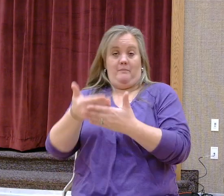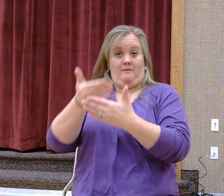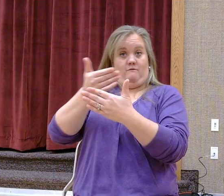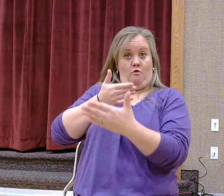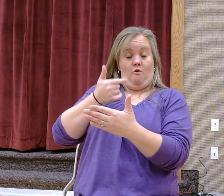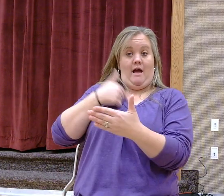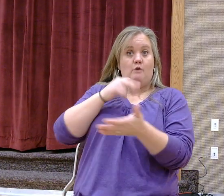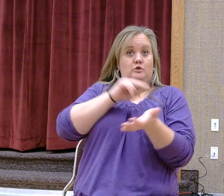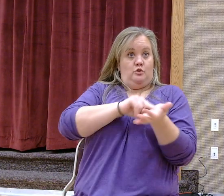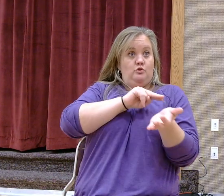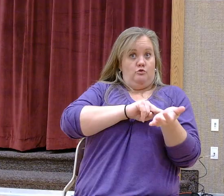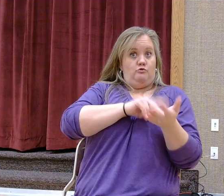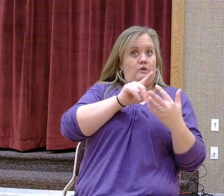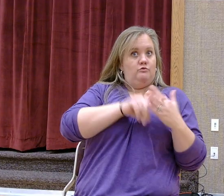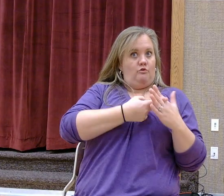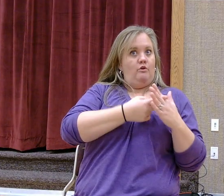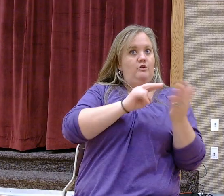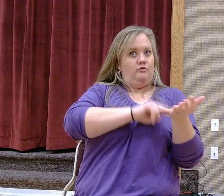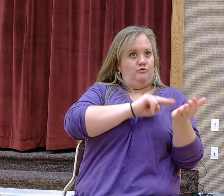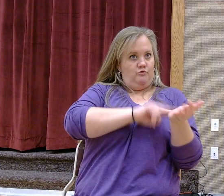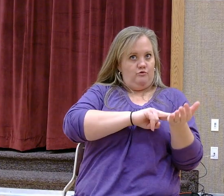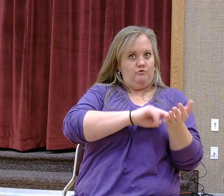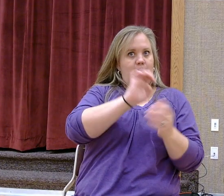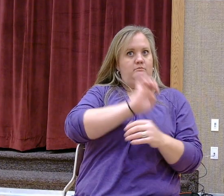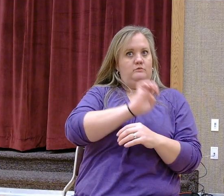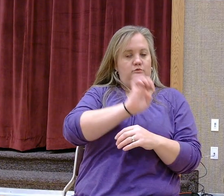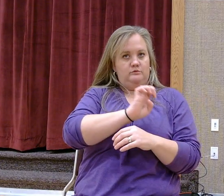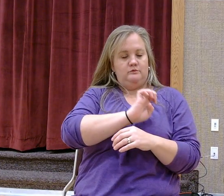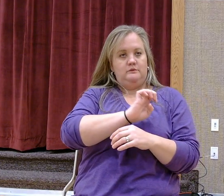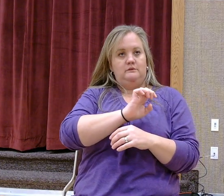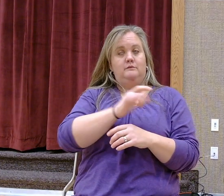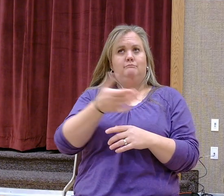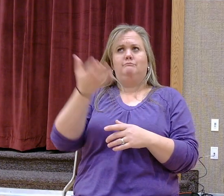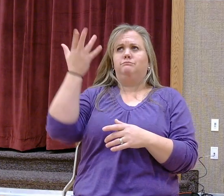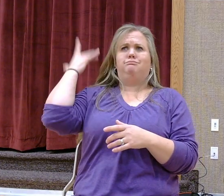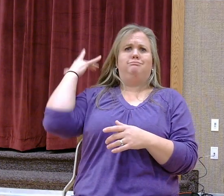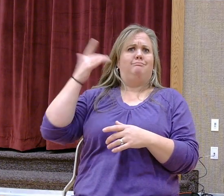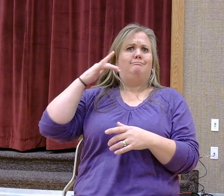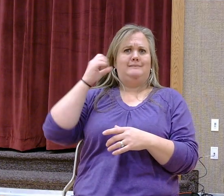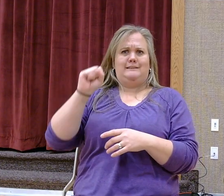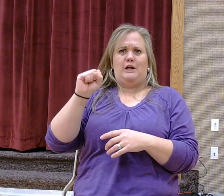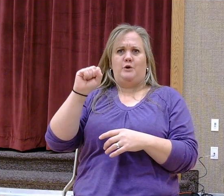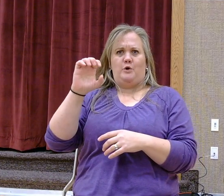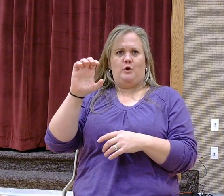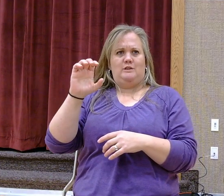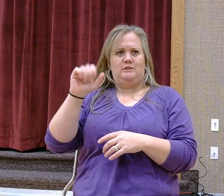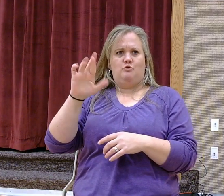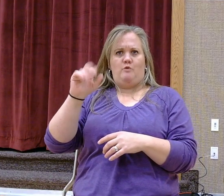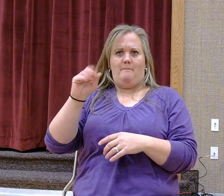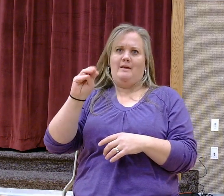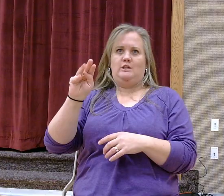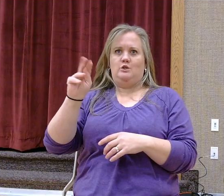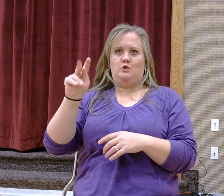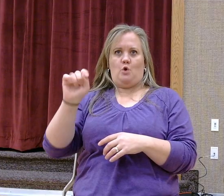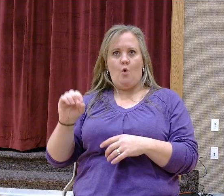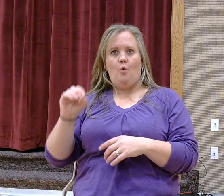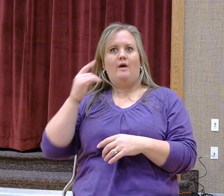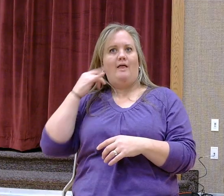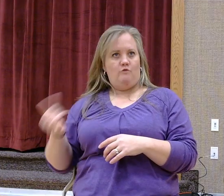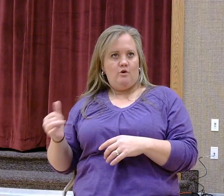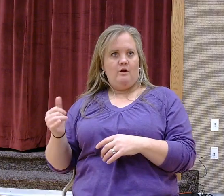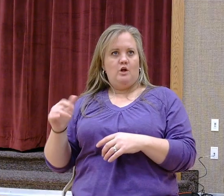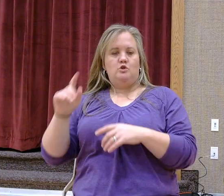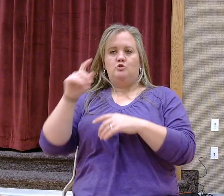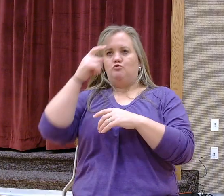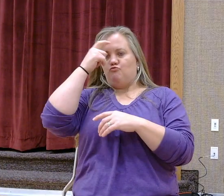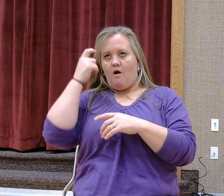emergency department and started there way back in Sacramento, California. Worked in a trauma center there, and then I've